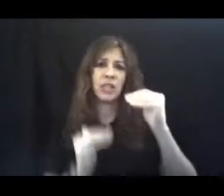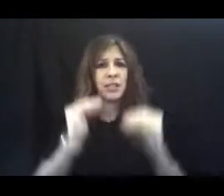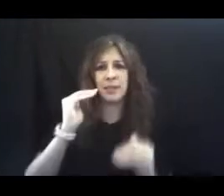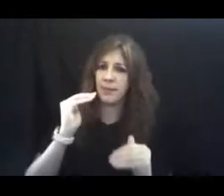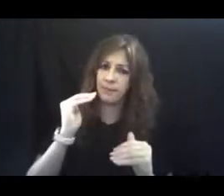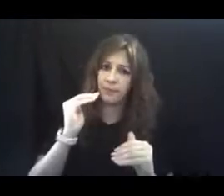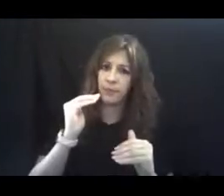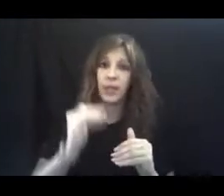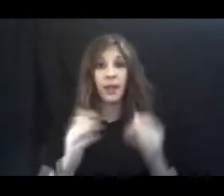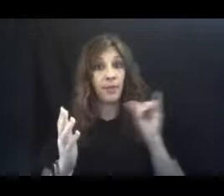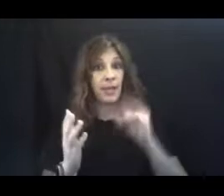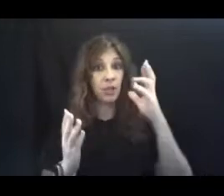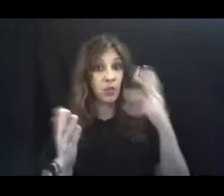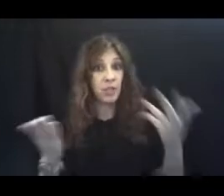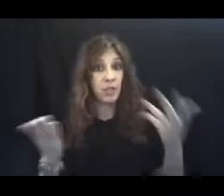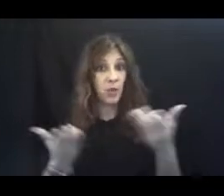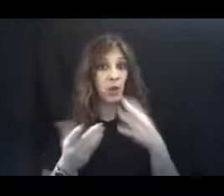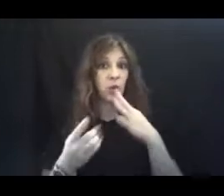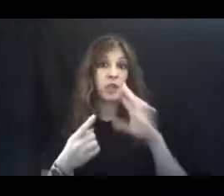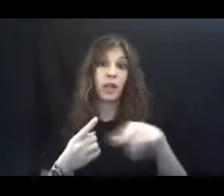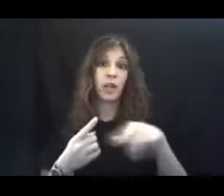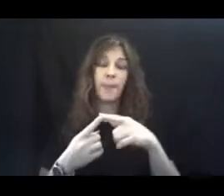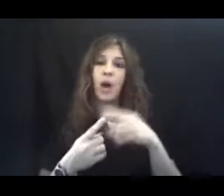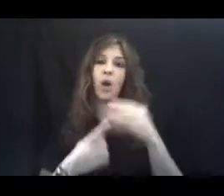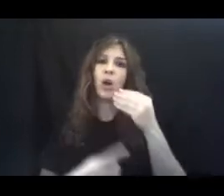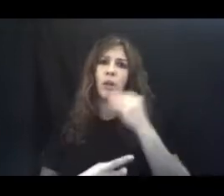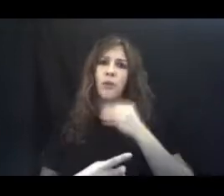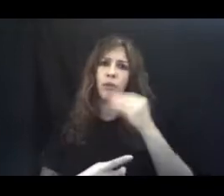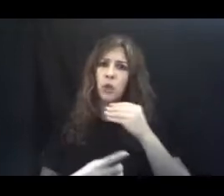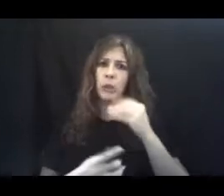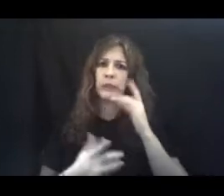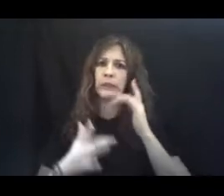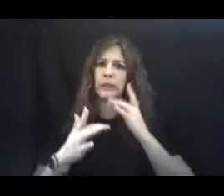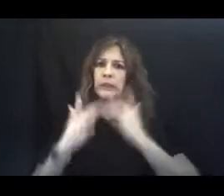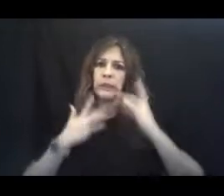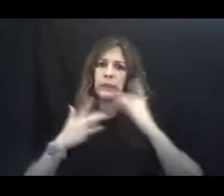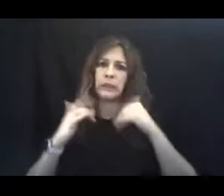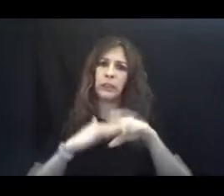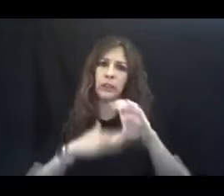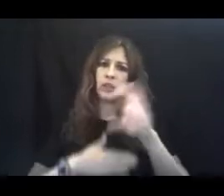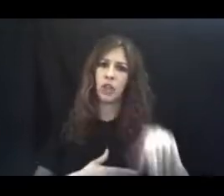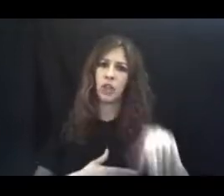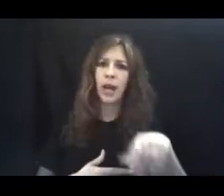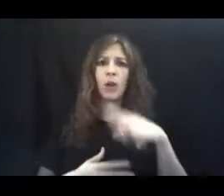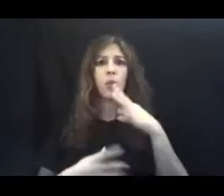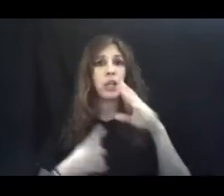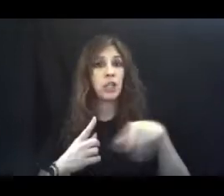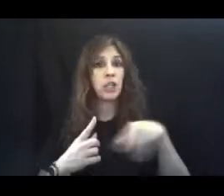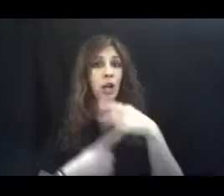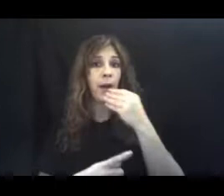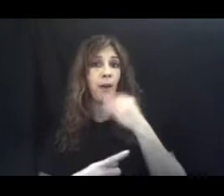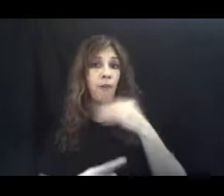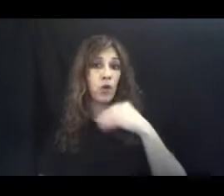food apartheid in Chicago. You know, some people use food deserts, but we can also talk about food apartheid, which is one of the things that